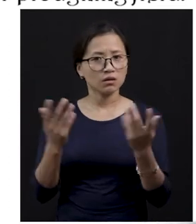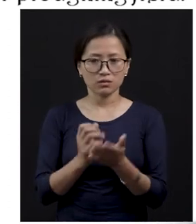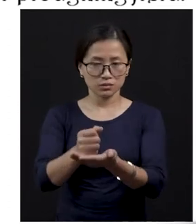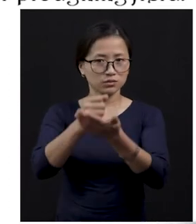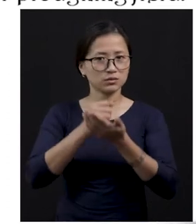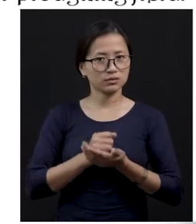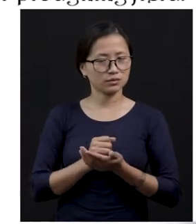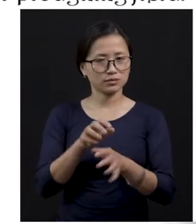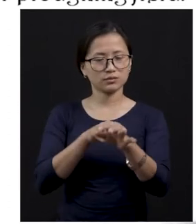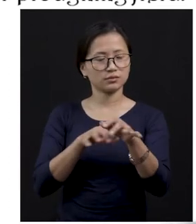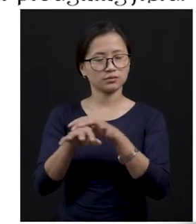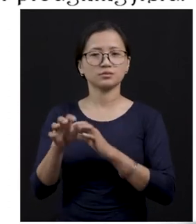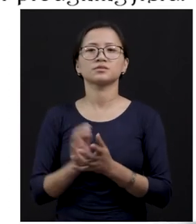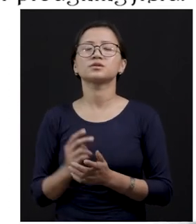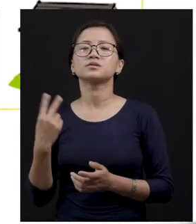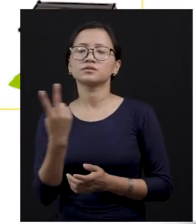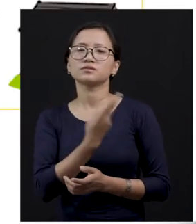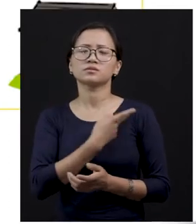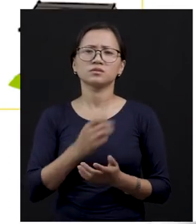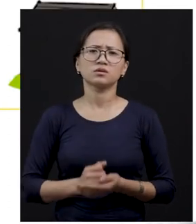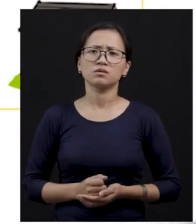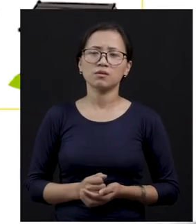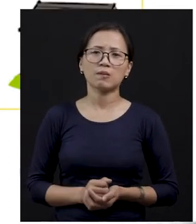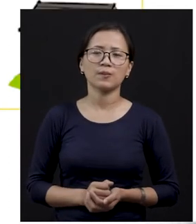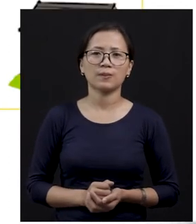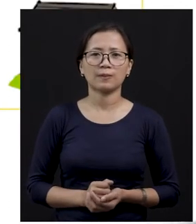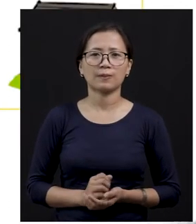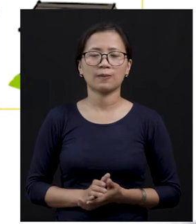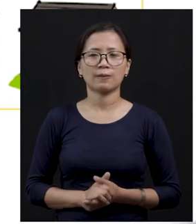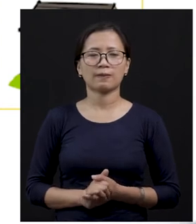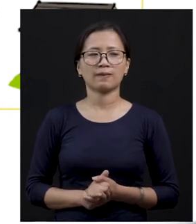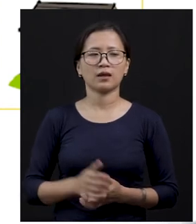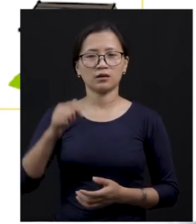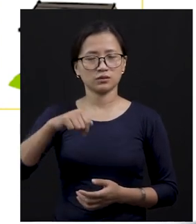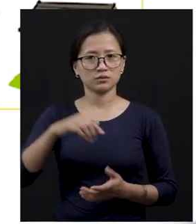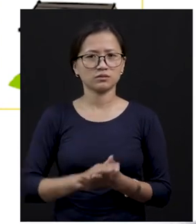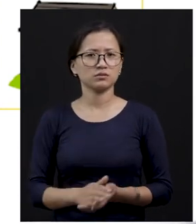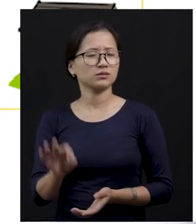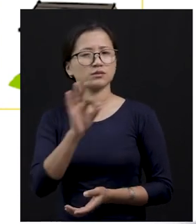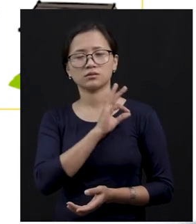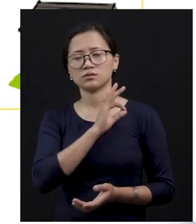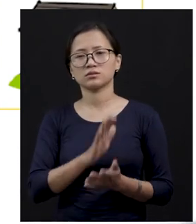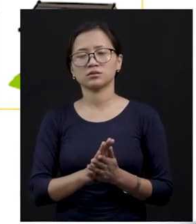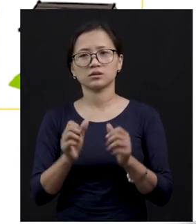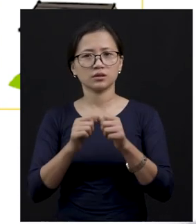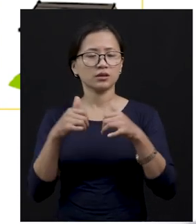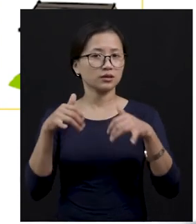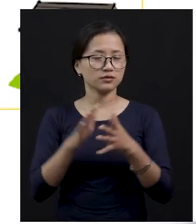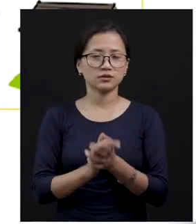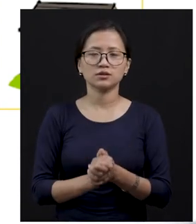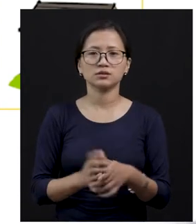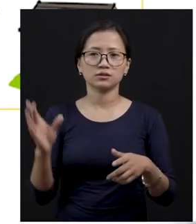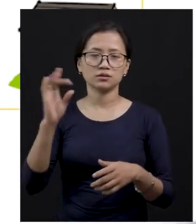are animals to us? Right, children? So, now, very interesting activity again.